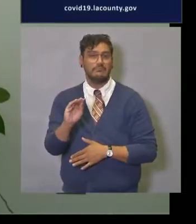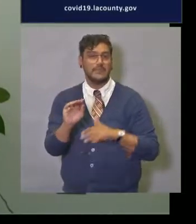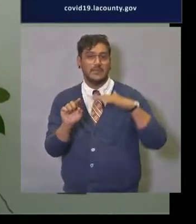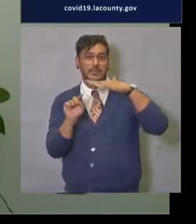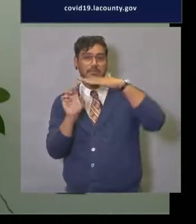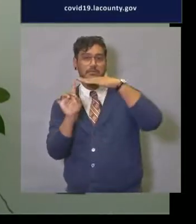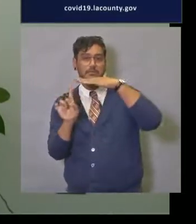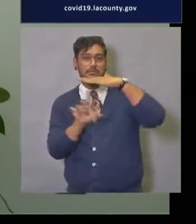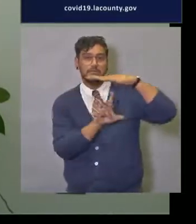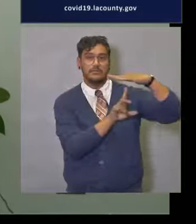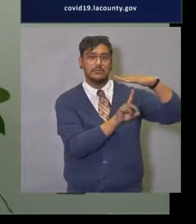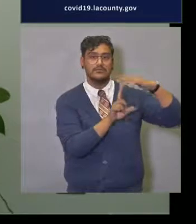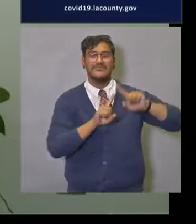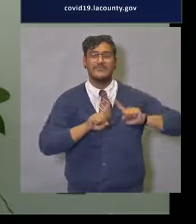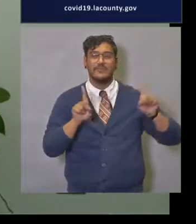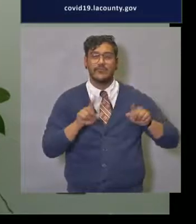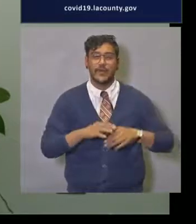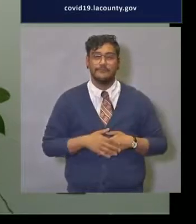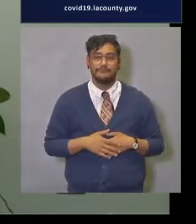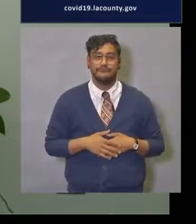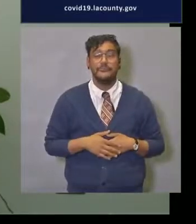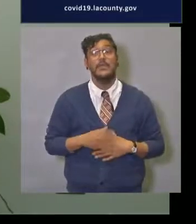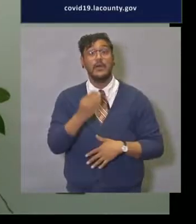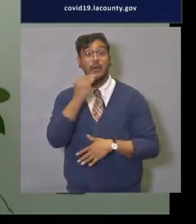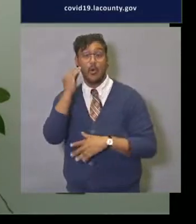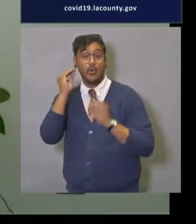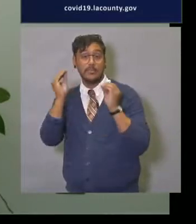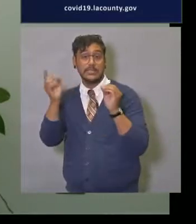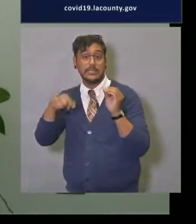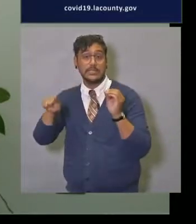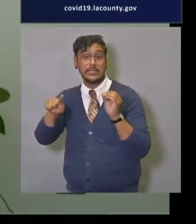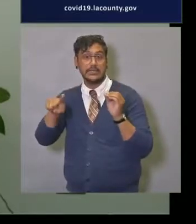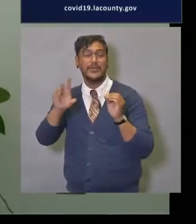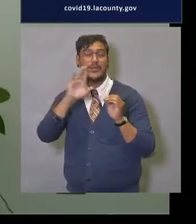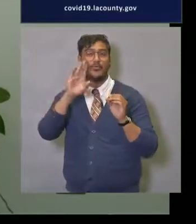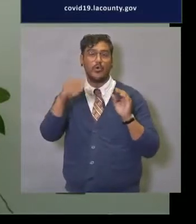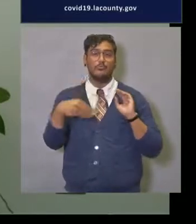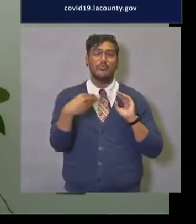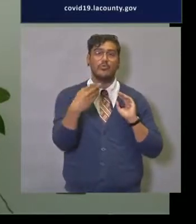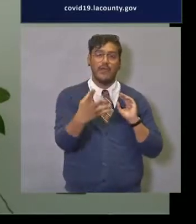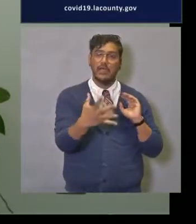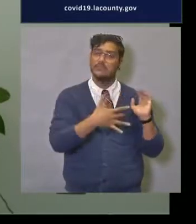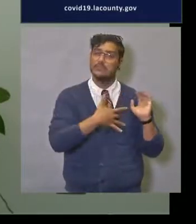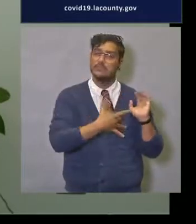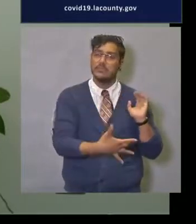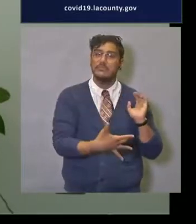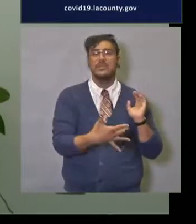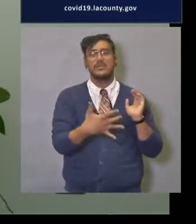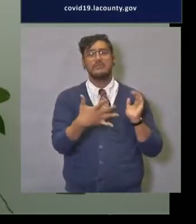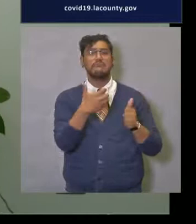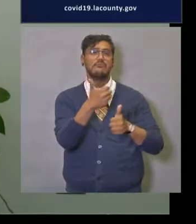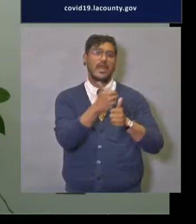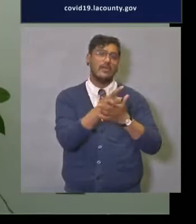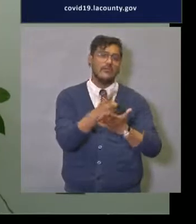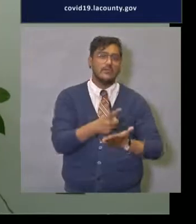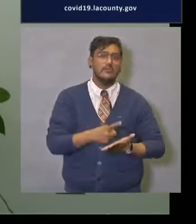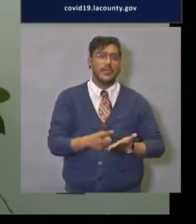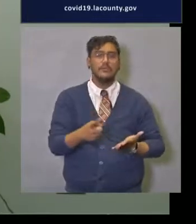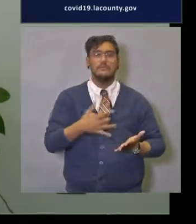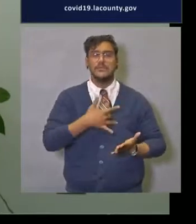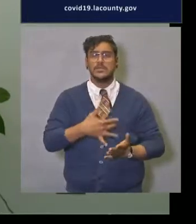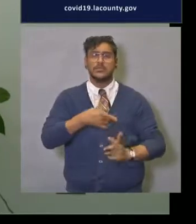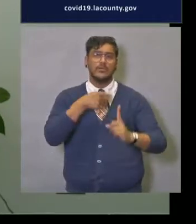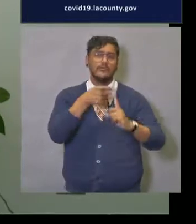on people experiencing homelessness. We'll try to provide that. We usually spend, every other week, we usually do focus on